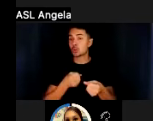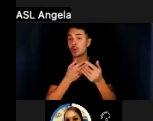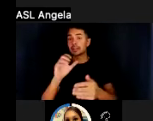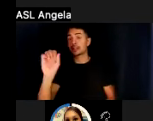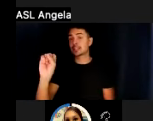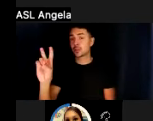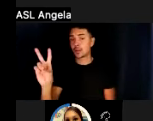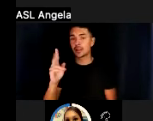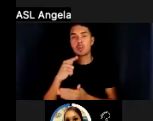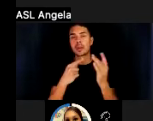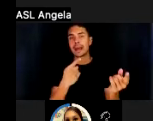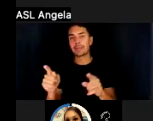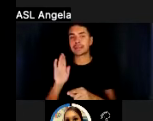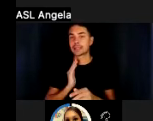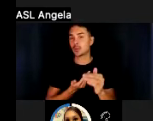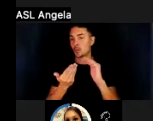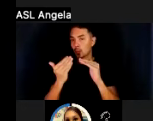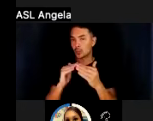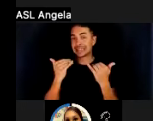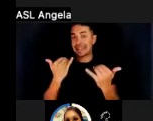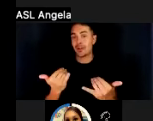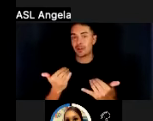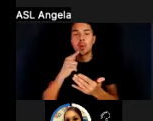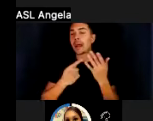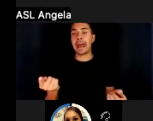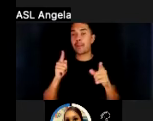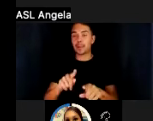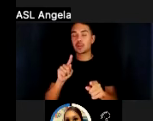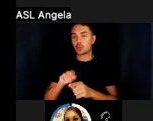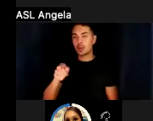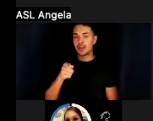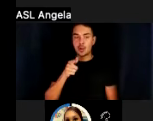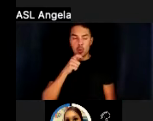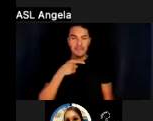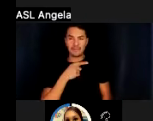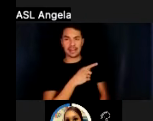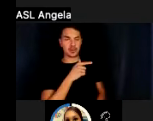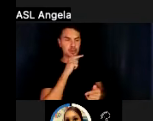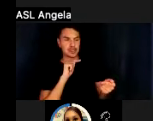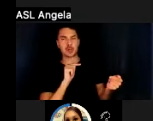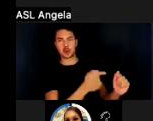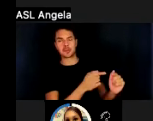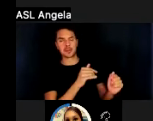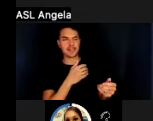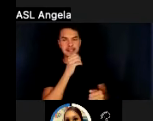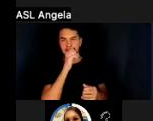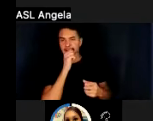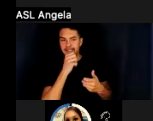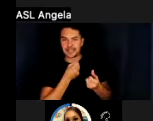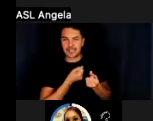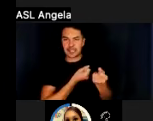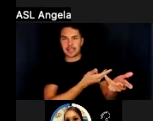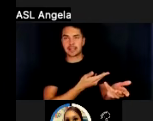happens in our community now? What happens to the offender, or the alleged offender, but I'm going